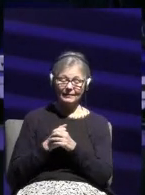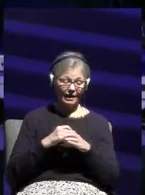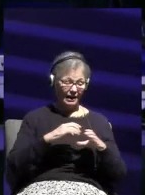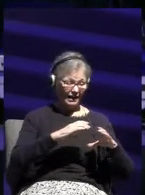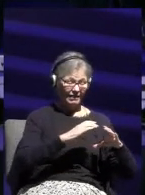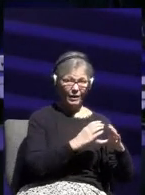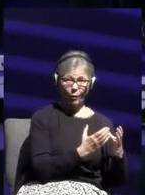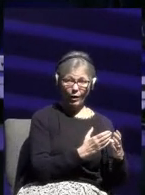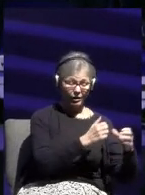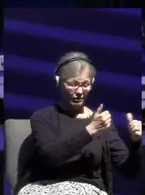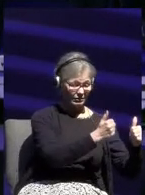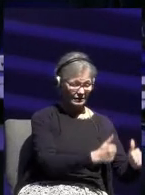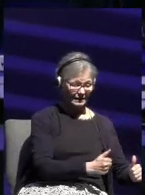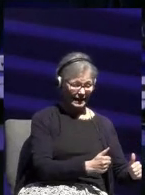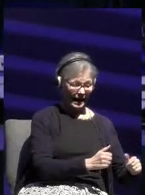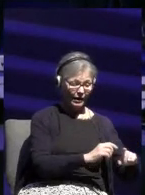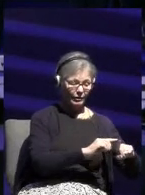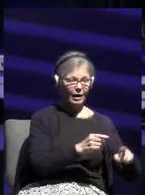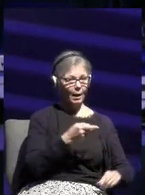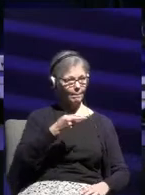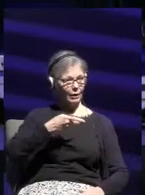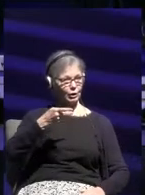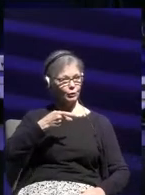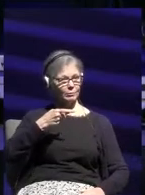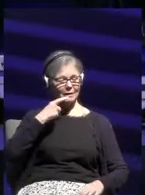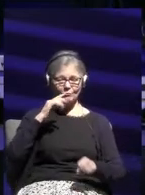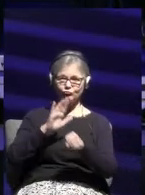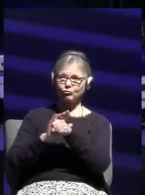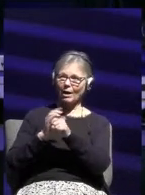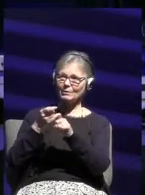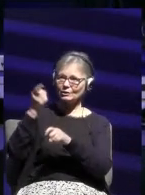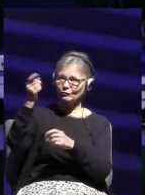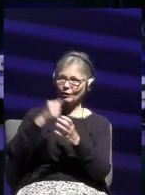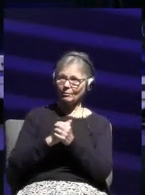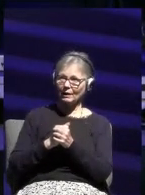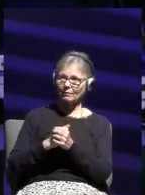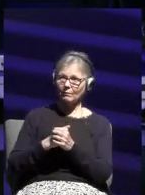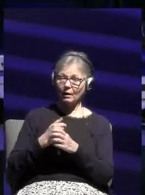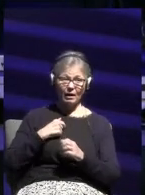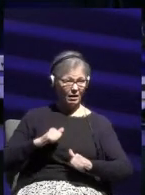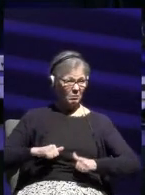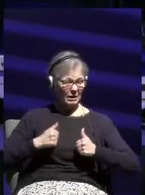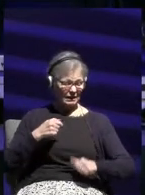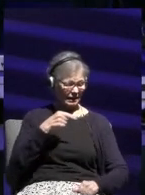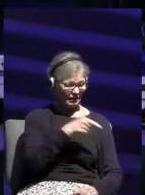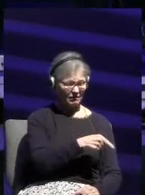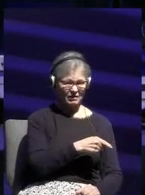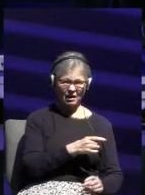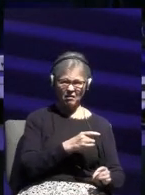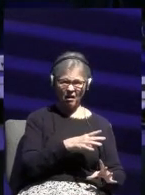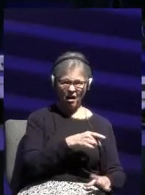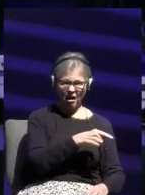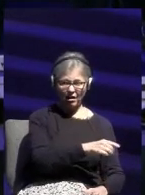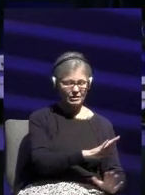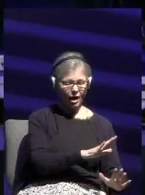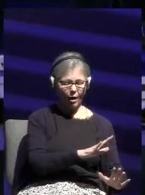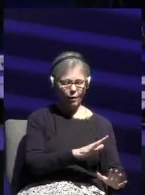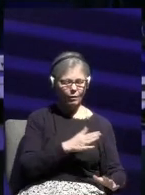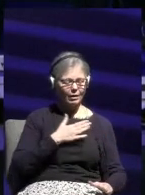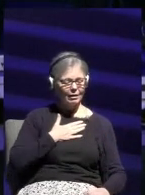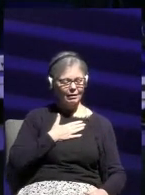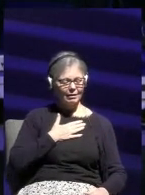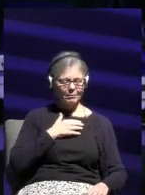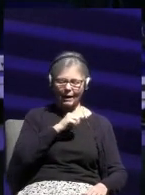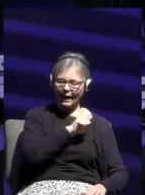be going down, but as a result of the promises of God, I don't have to live in the tension of the world. I don't have to